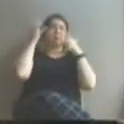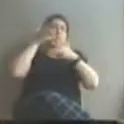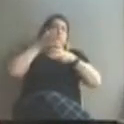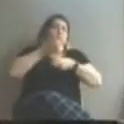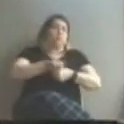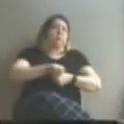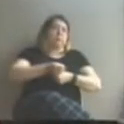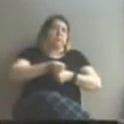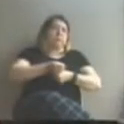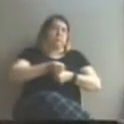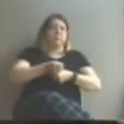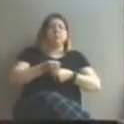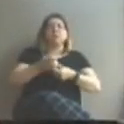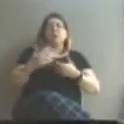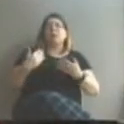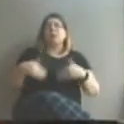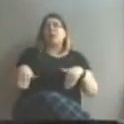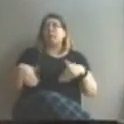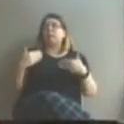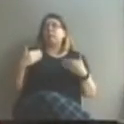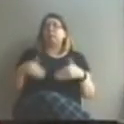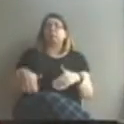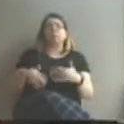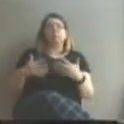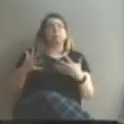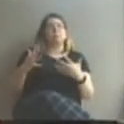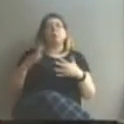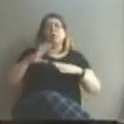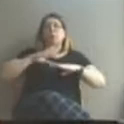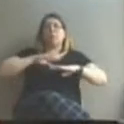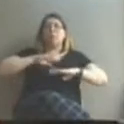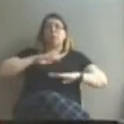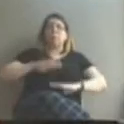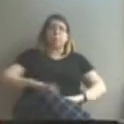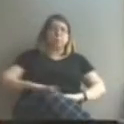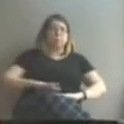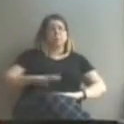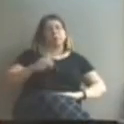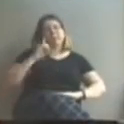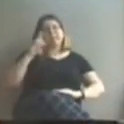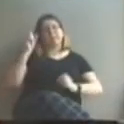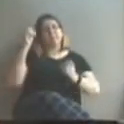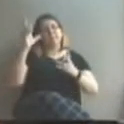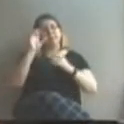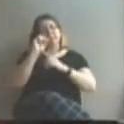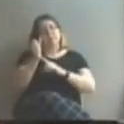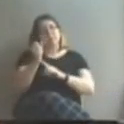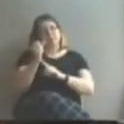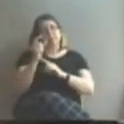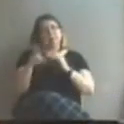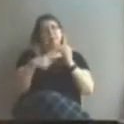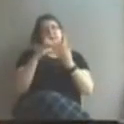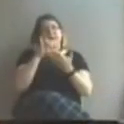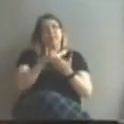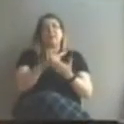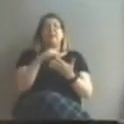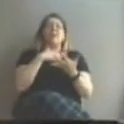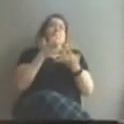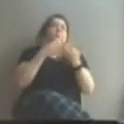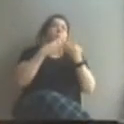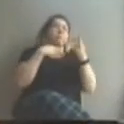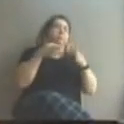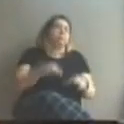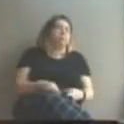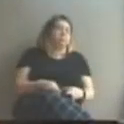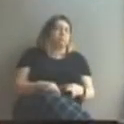trust, overwhelming relief in a lot of situations surrounding this. I want to go over a couple of